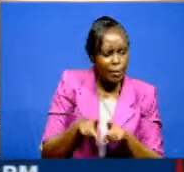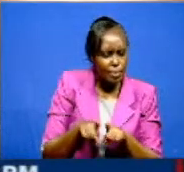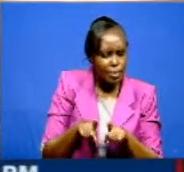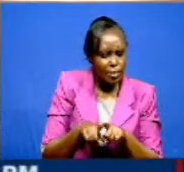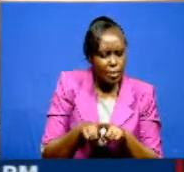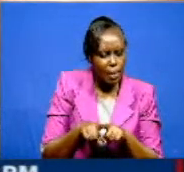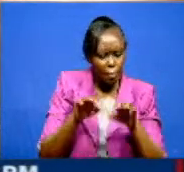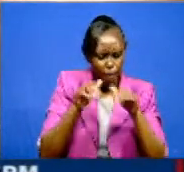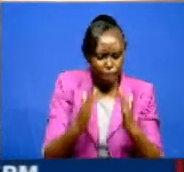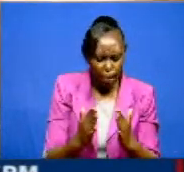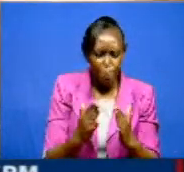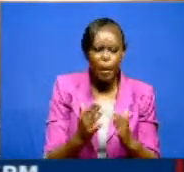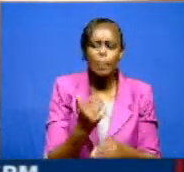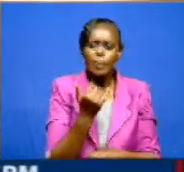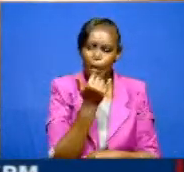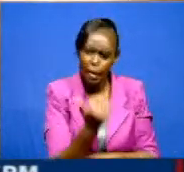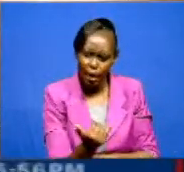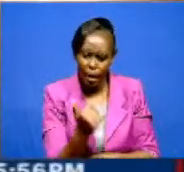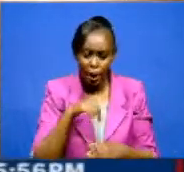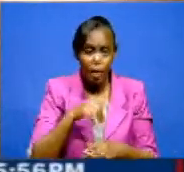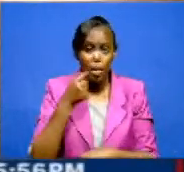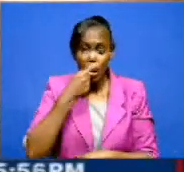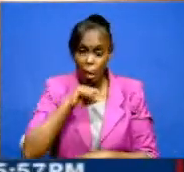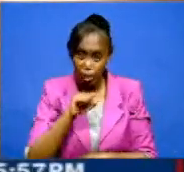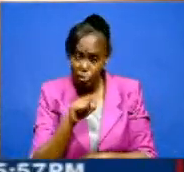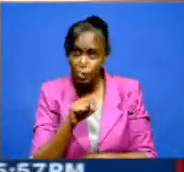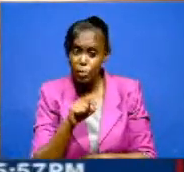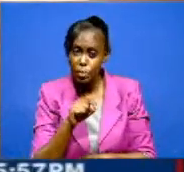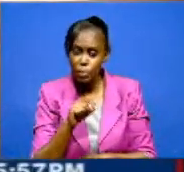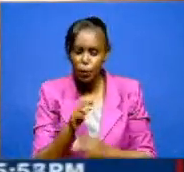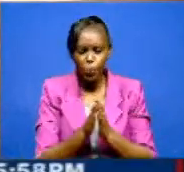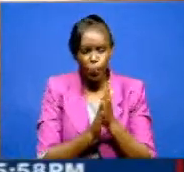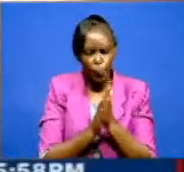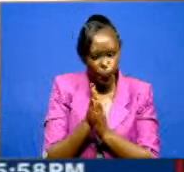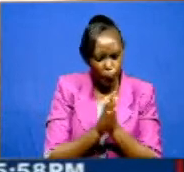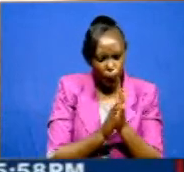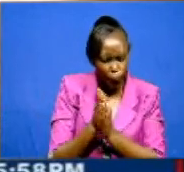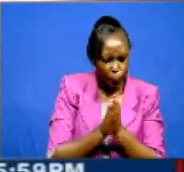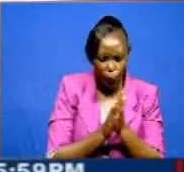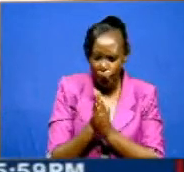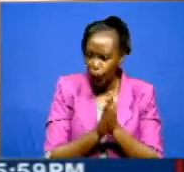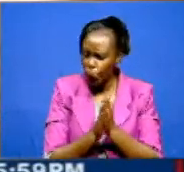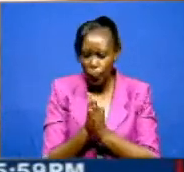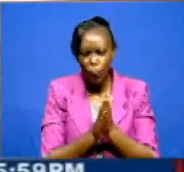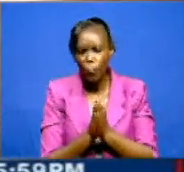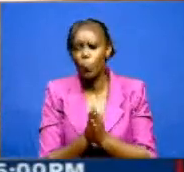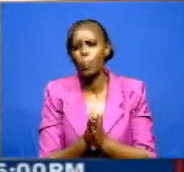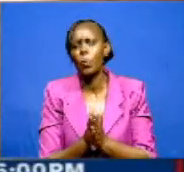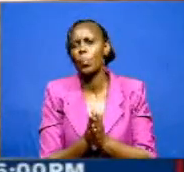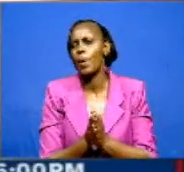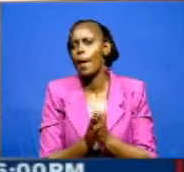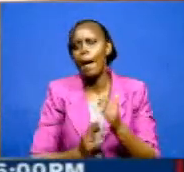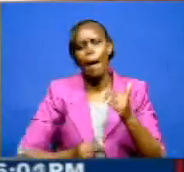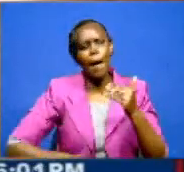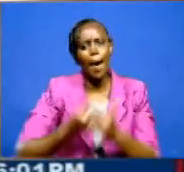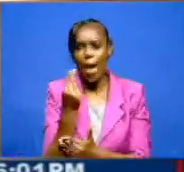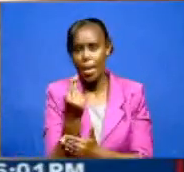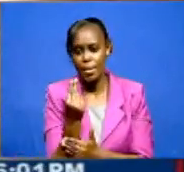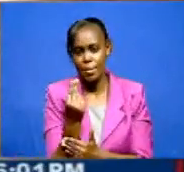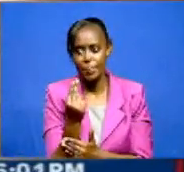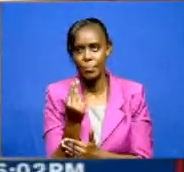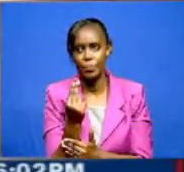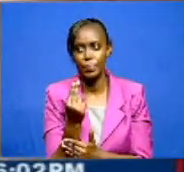young farmers in Kitui, the enthusiasm is overwhelming. I still